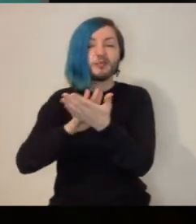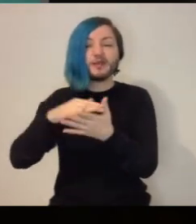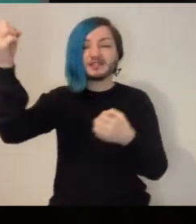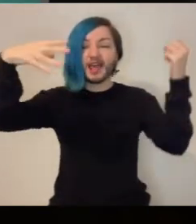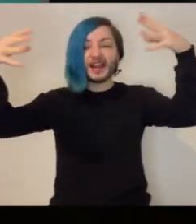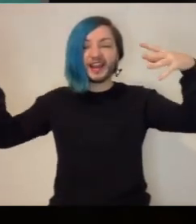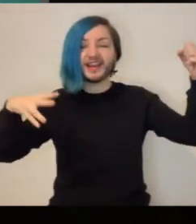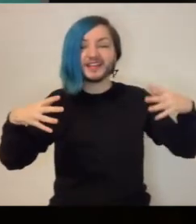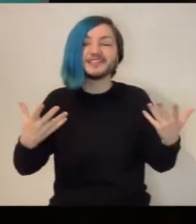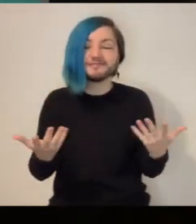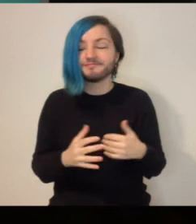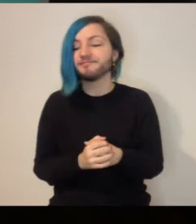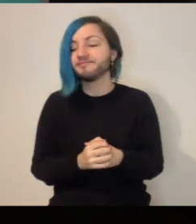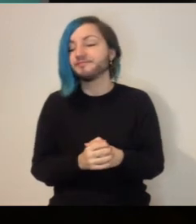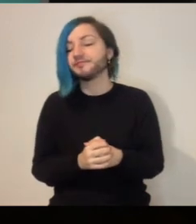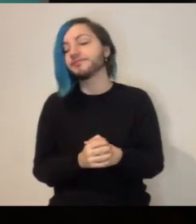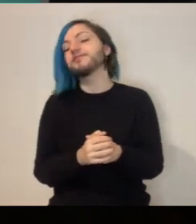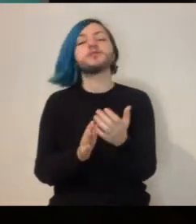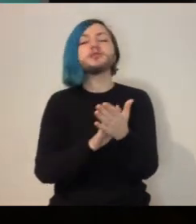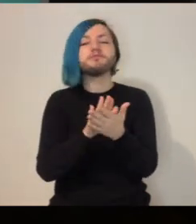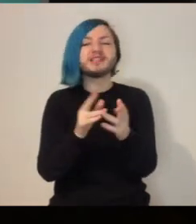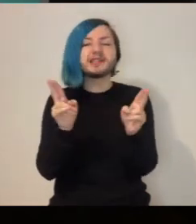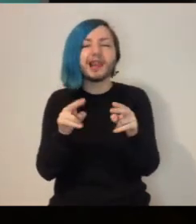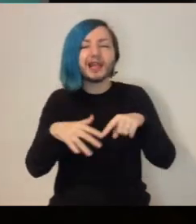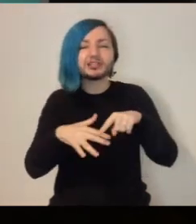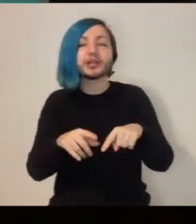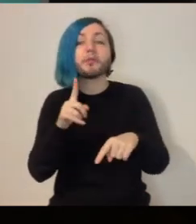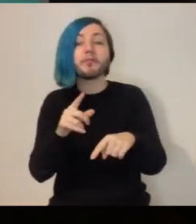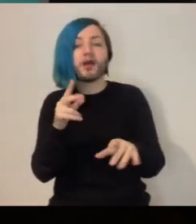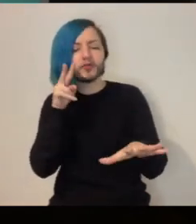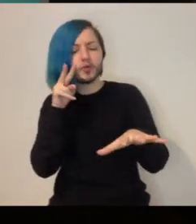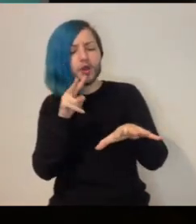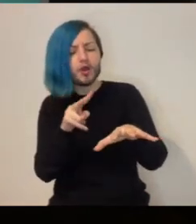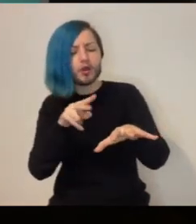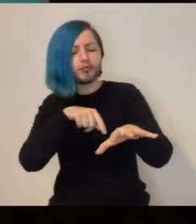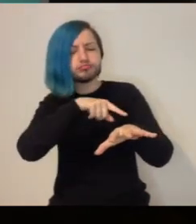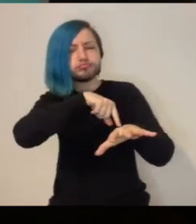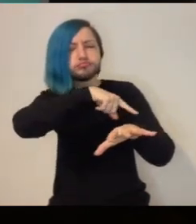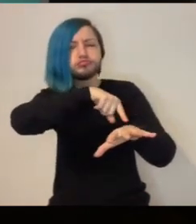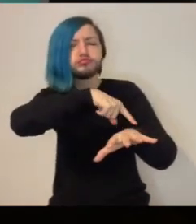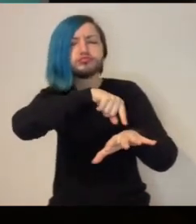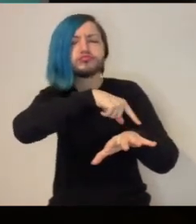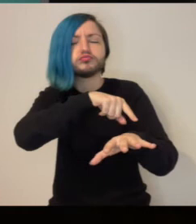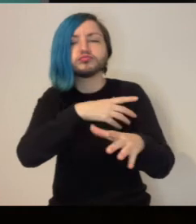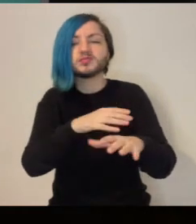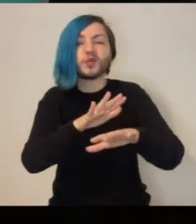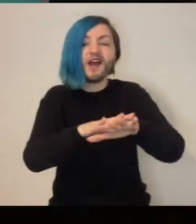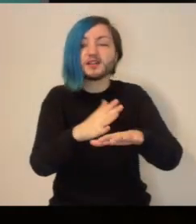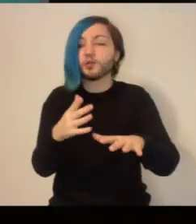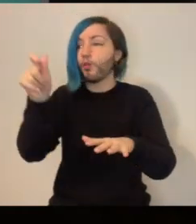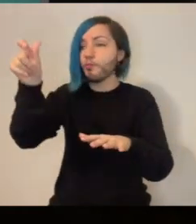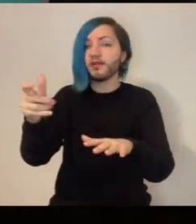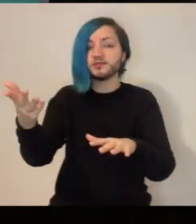lights on me, so we're going to have multiple light sources, which flattens it slightly. But I find the longer you look at your subject, whether it's your hand or a